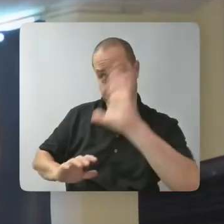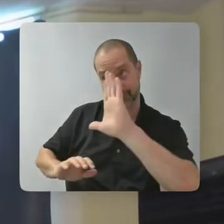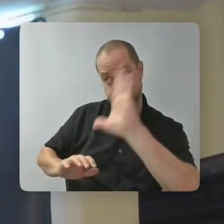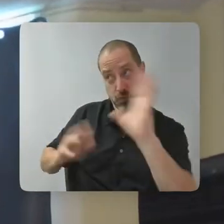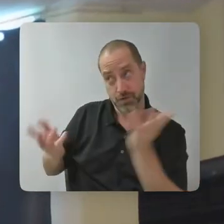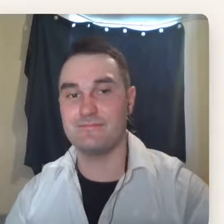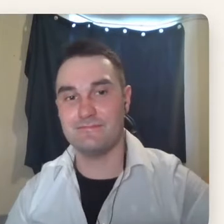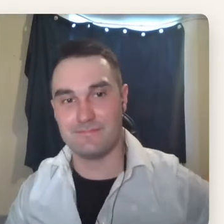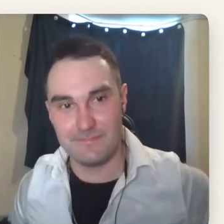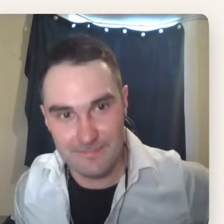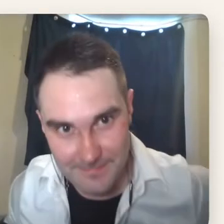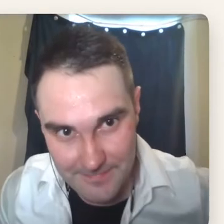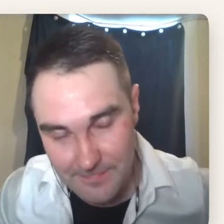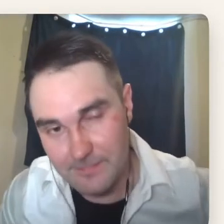please.